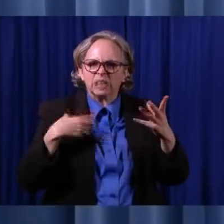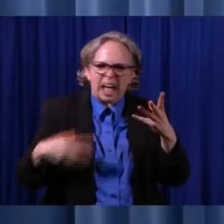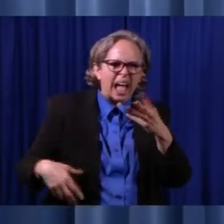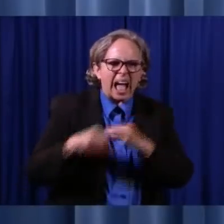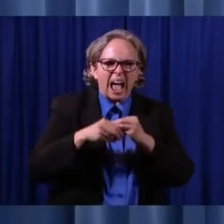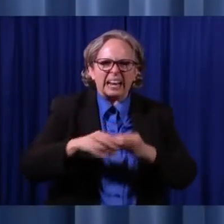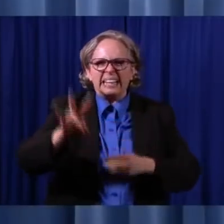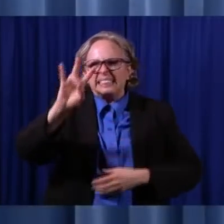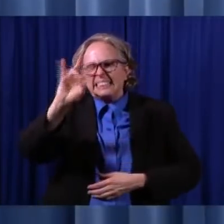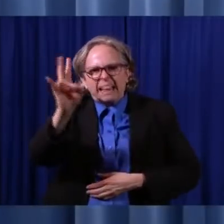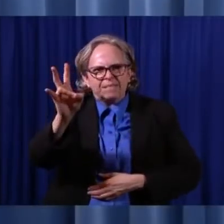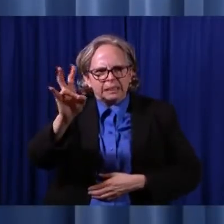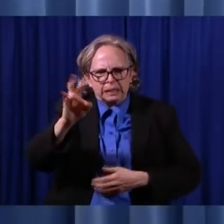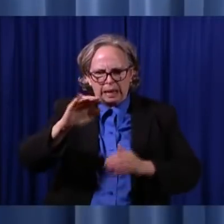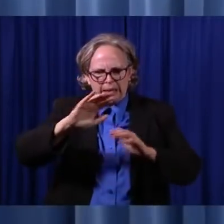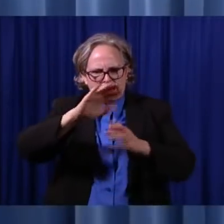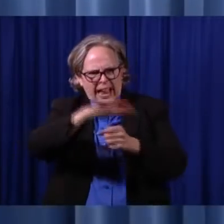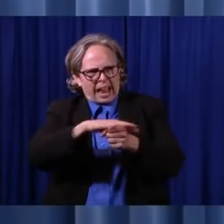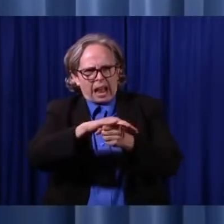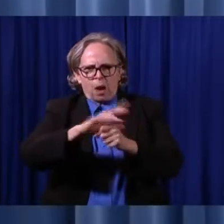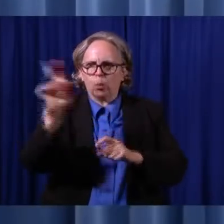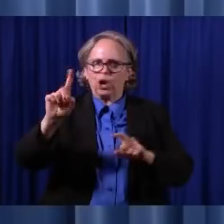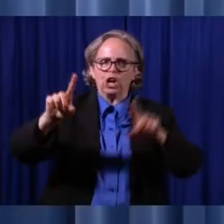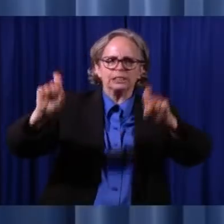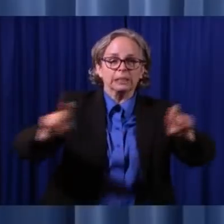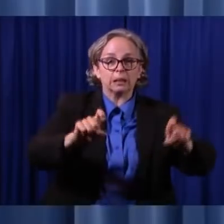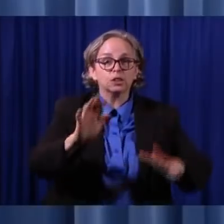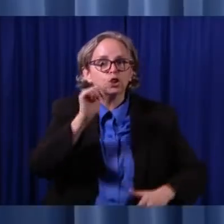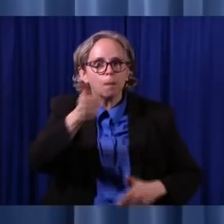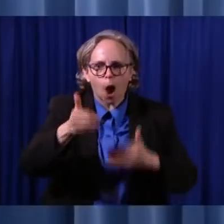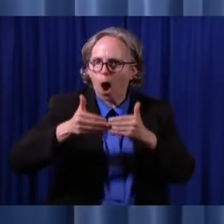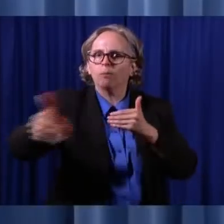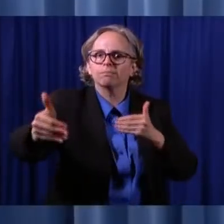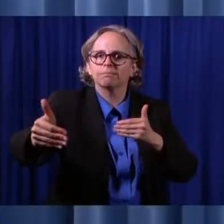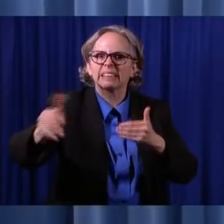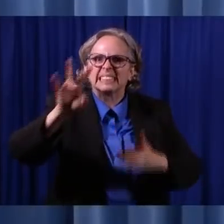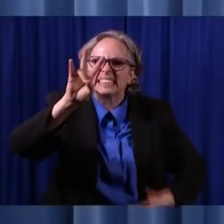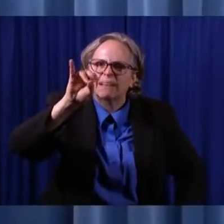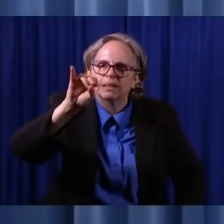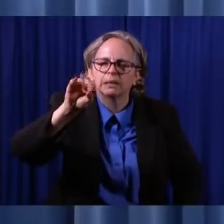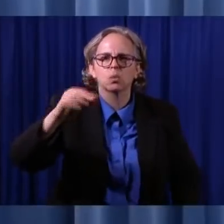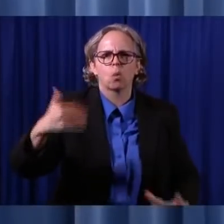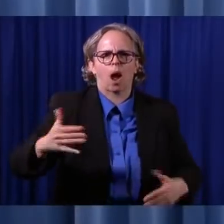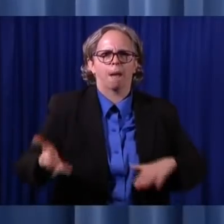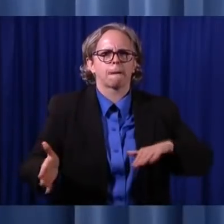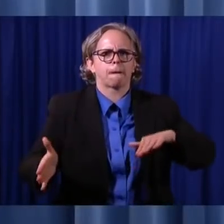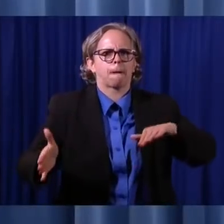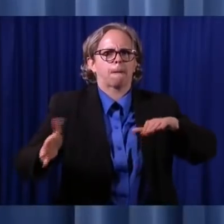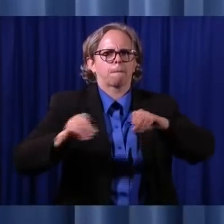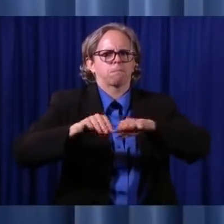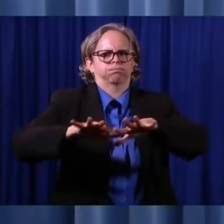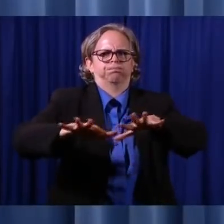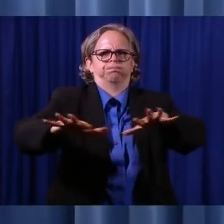beginning tomorrow. So we thank all our partners for expanding access to COVID-19 tests.